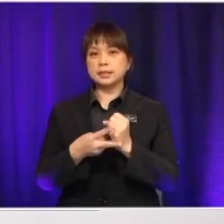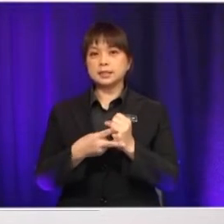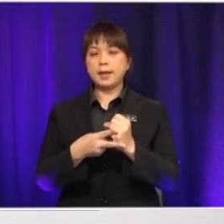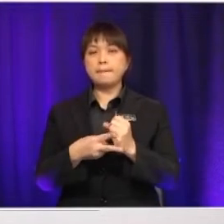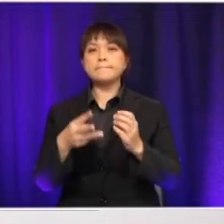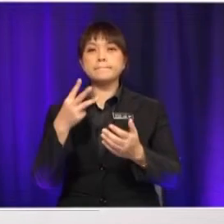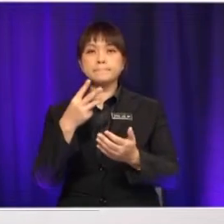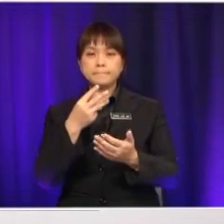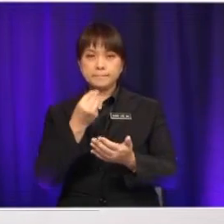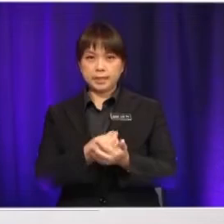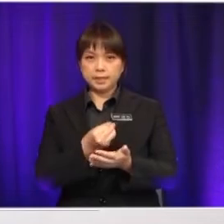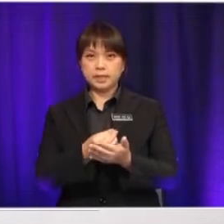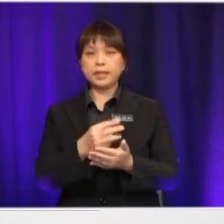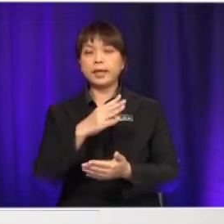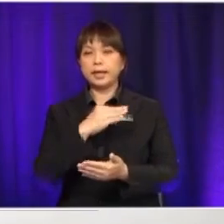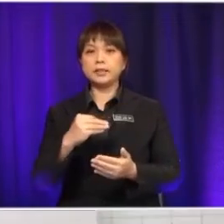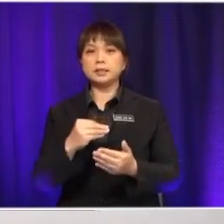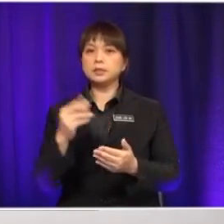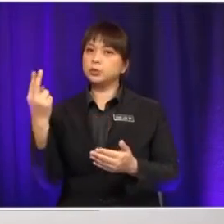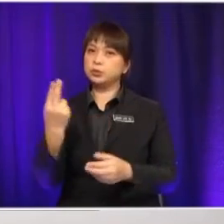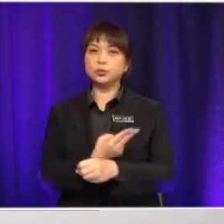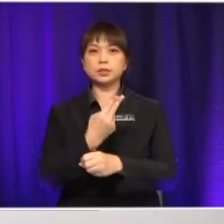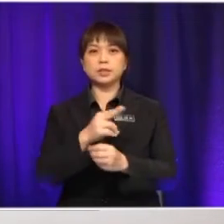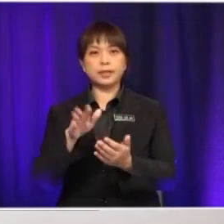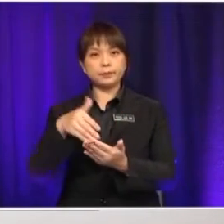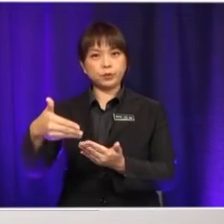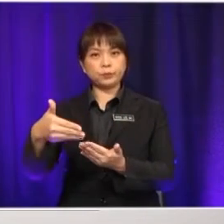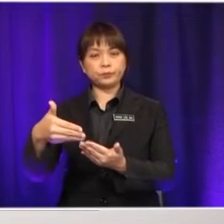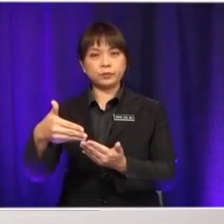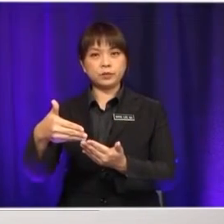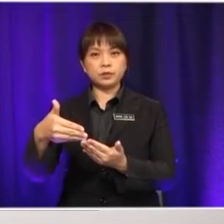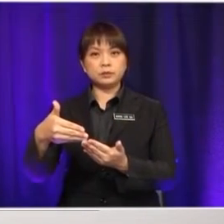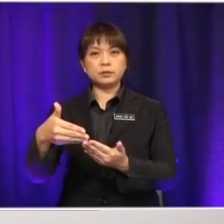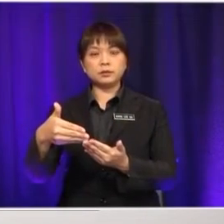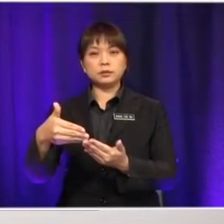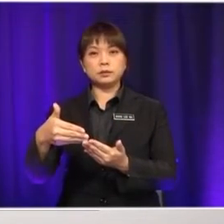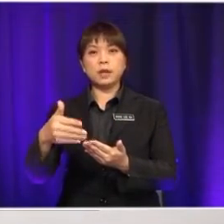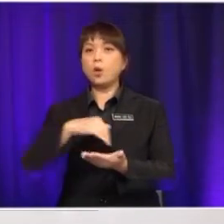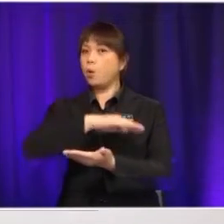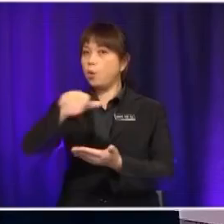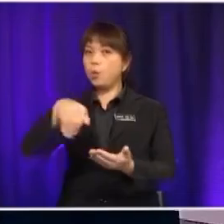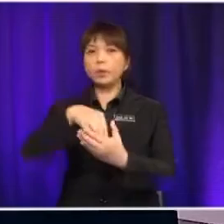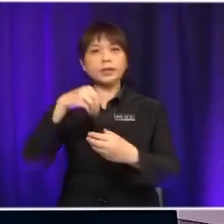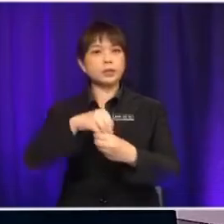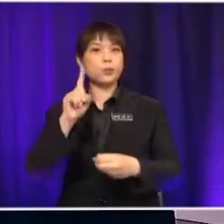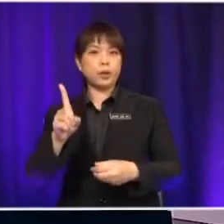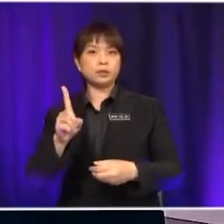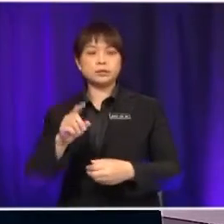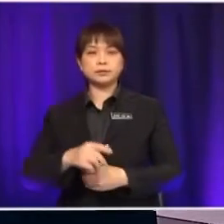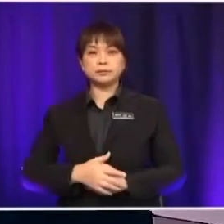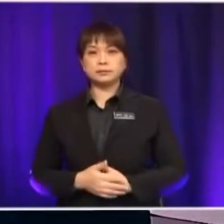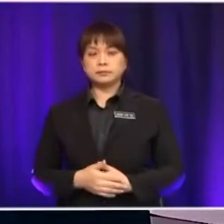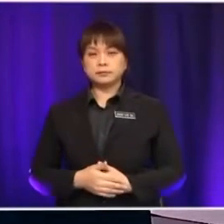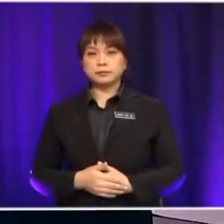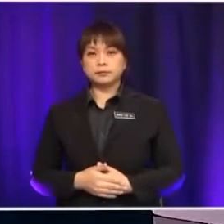laptop which is a full set? Okay, it's That's a good actually a point, very right? relevant Then she point. mentions about you don't need to buy a different